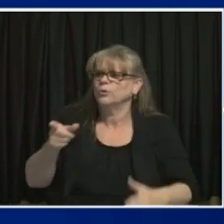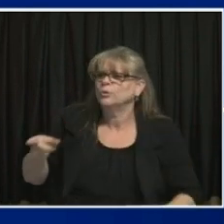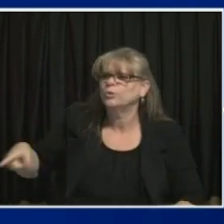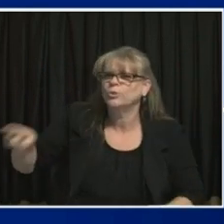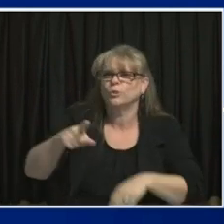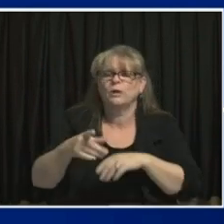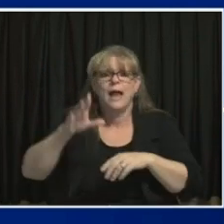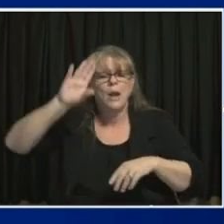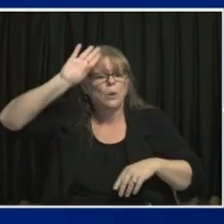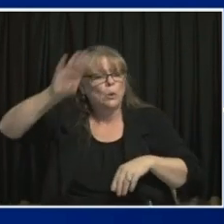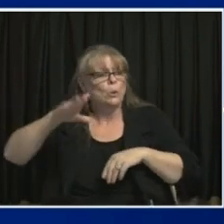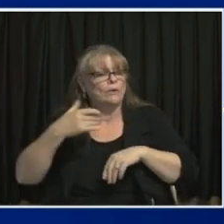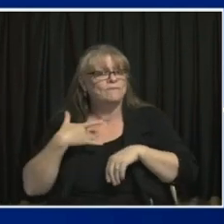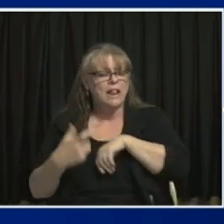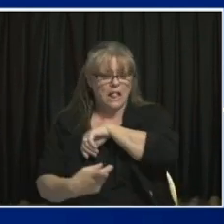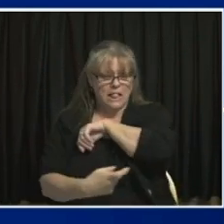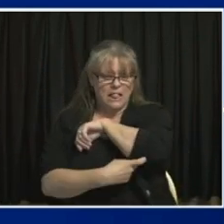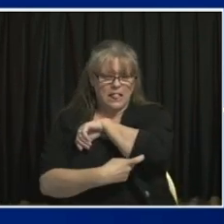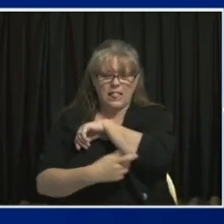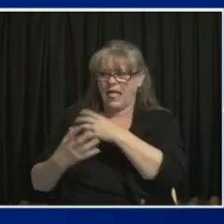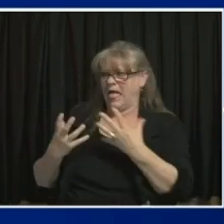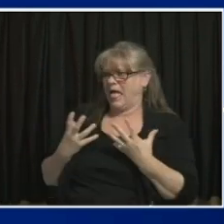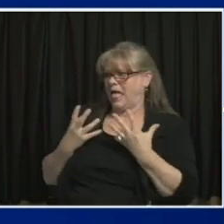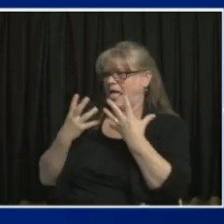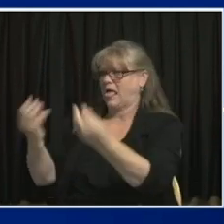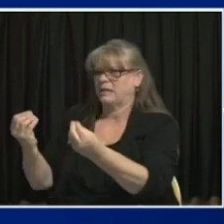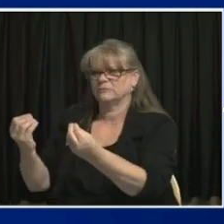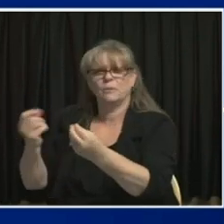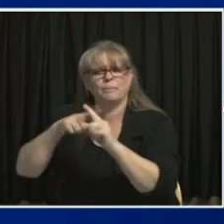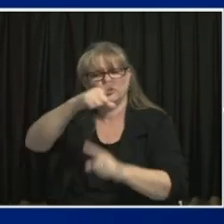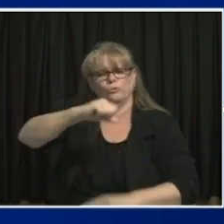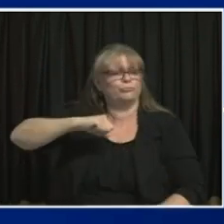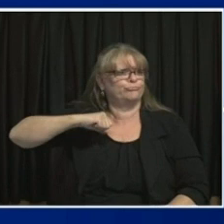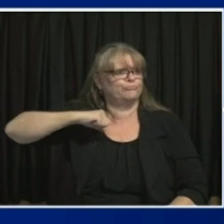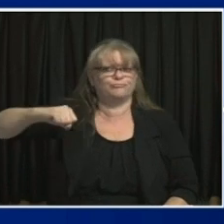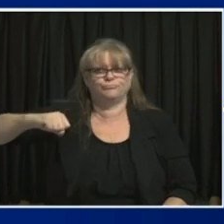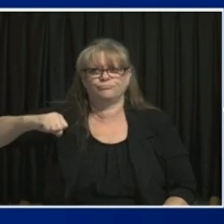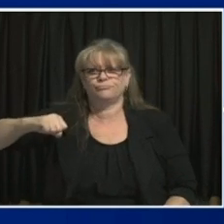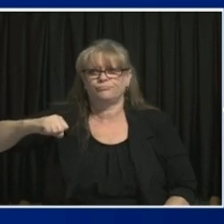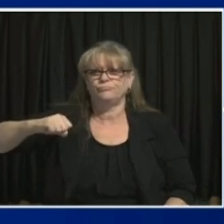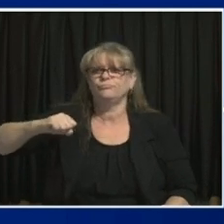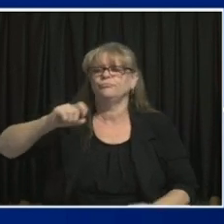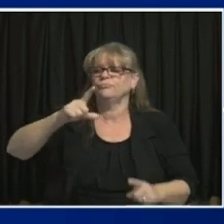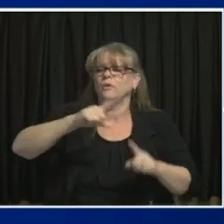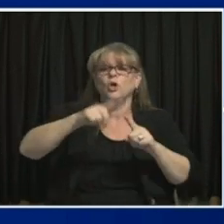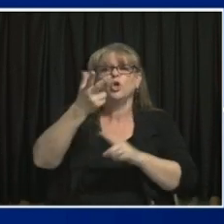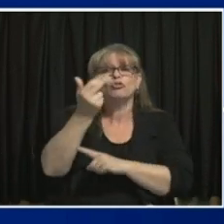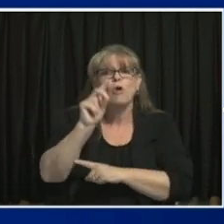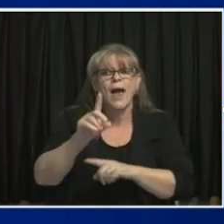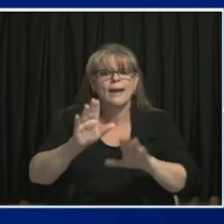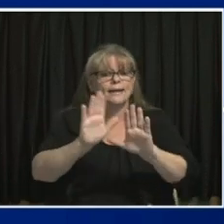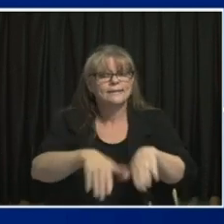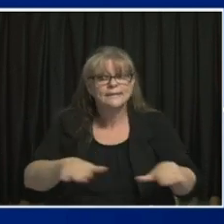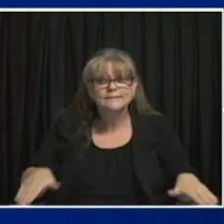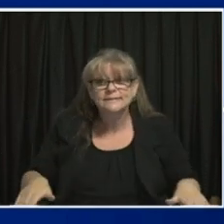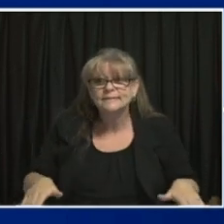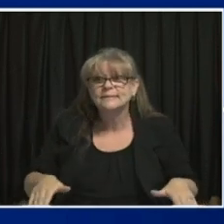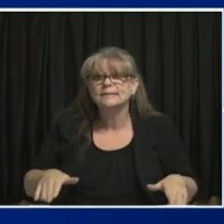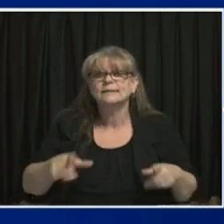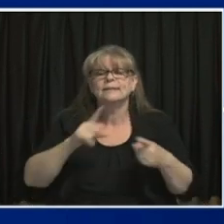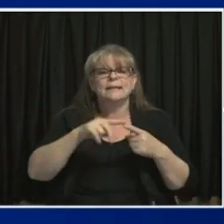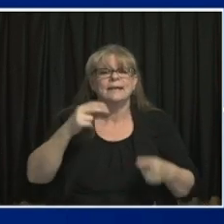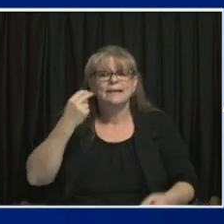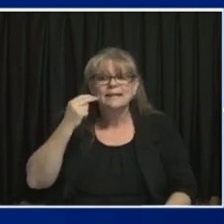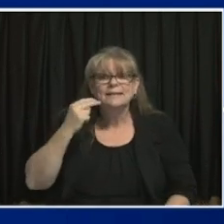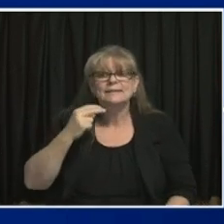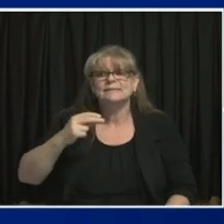big celebration, to bring all the grandkids and great nieces and nephews over to mom or grandma. I want to thank